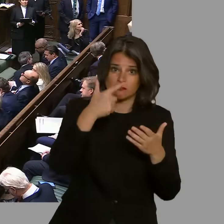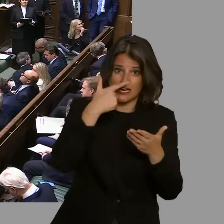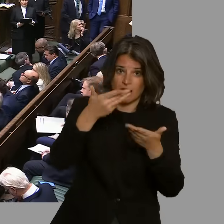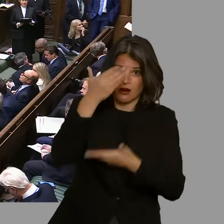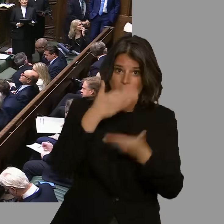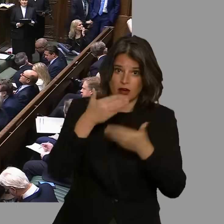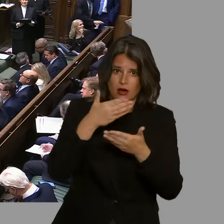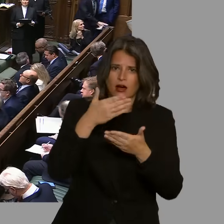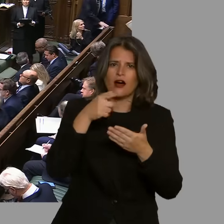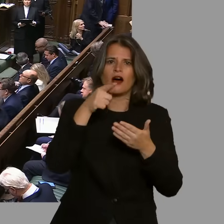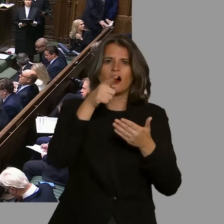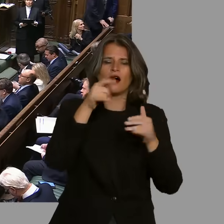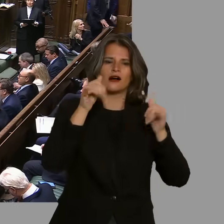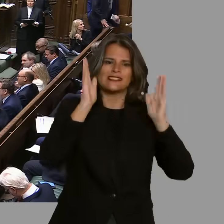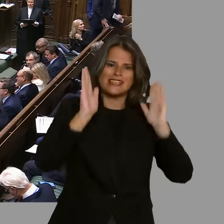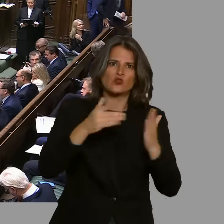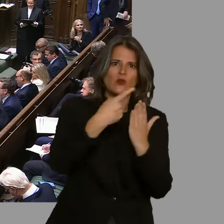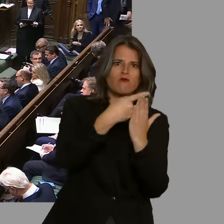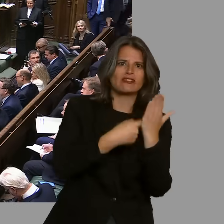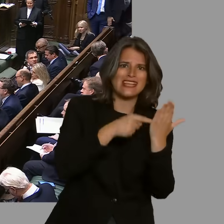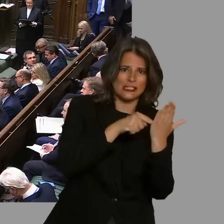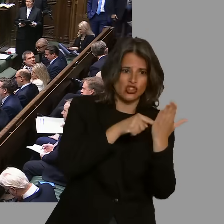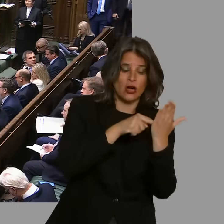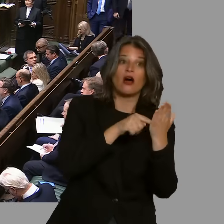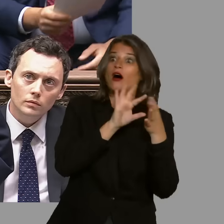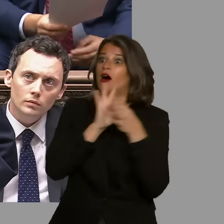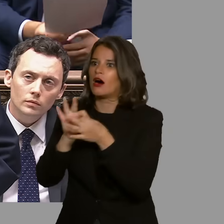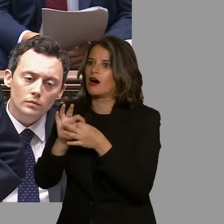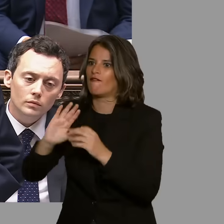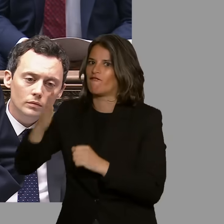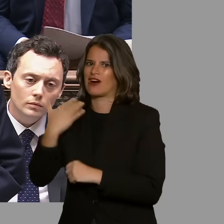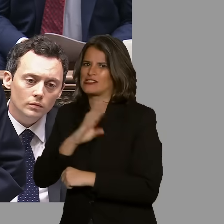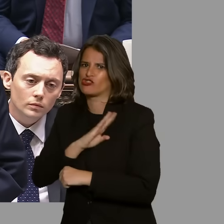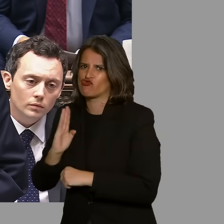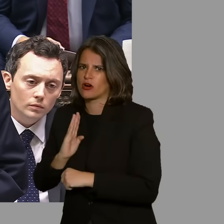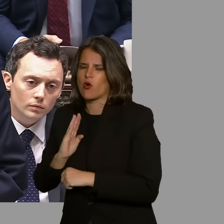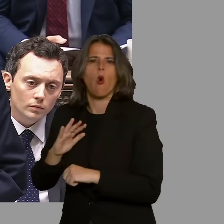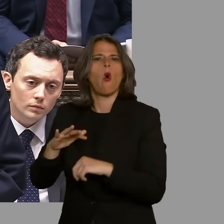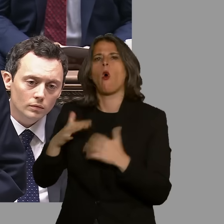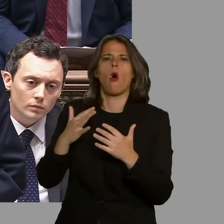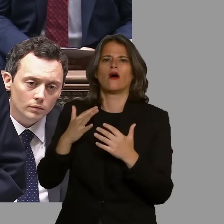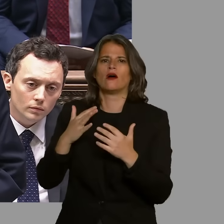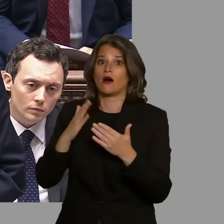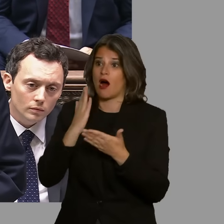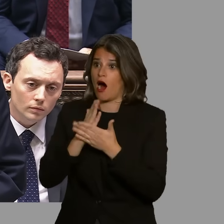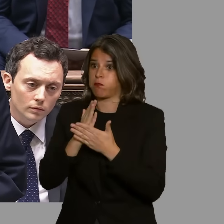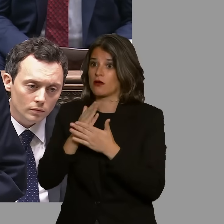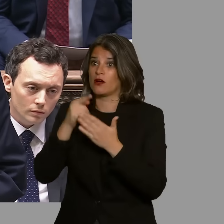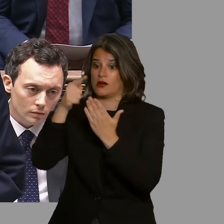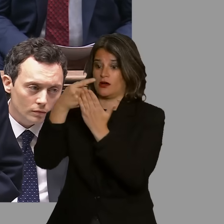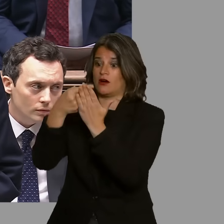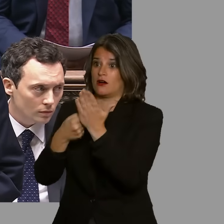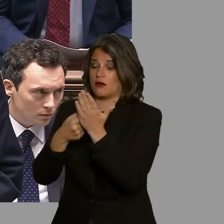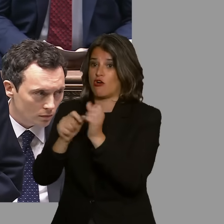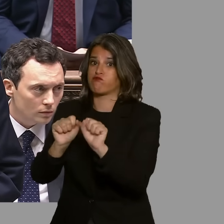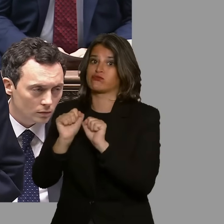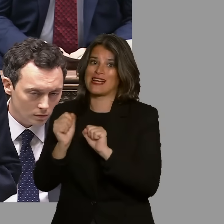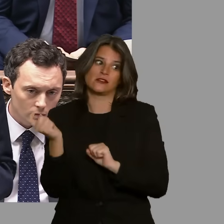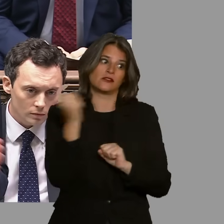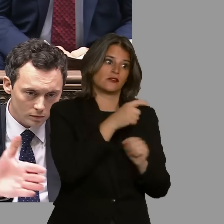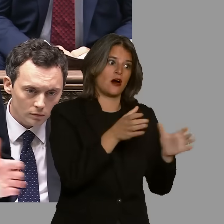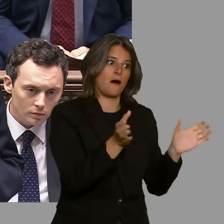him one example, which is representation of veterans on the statutory advisory